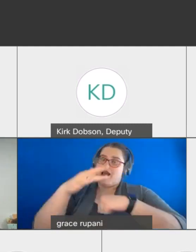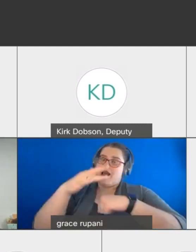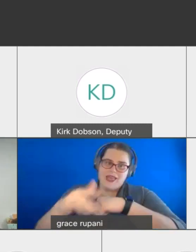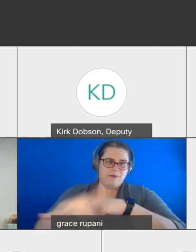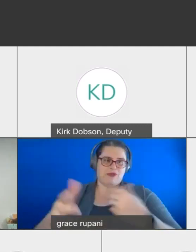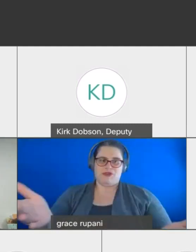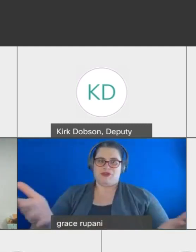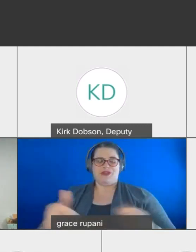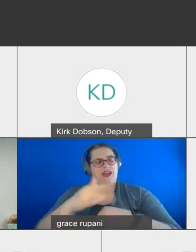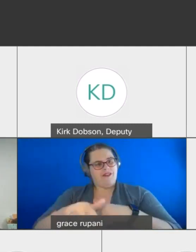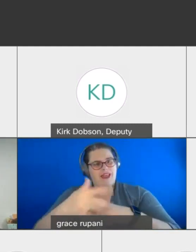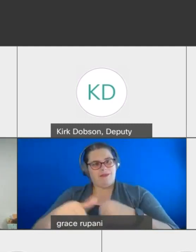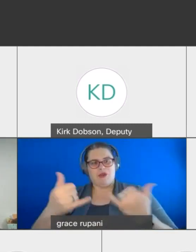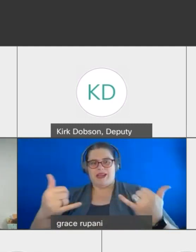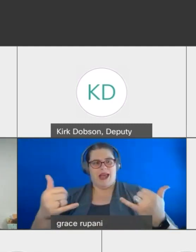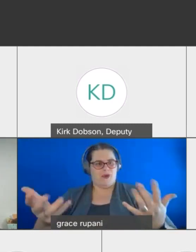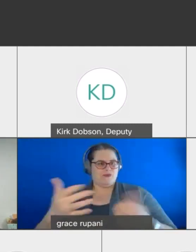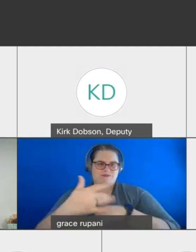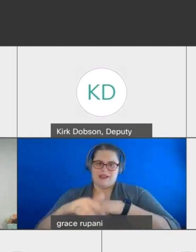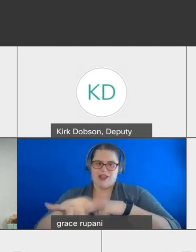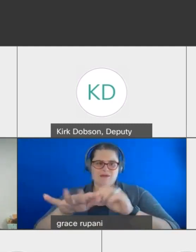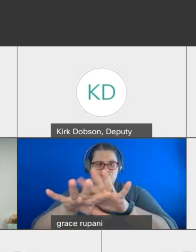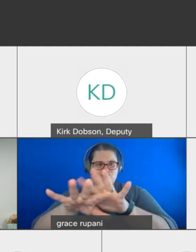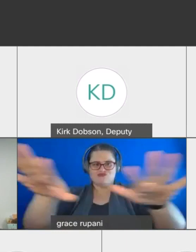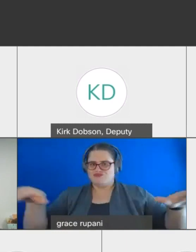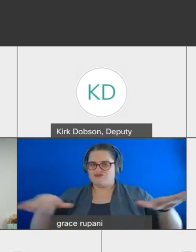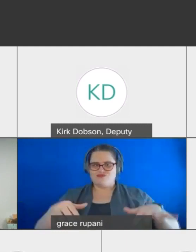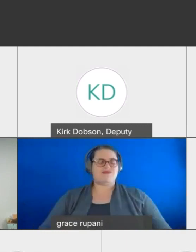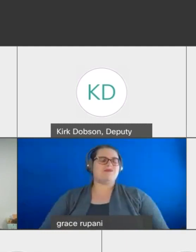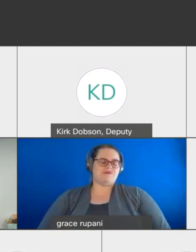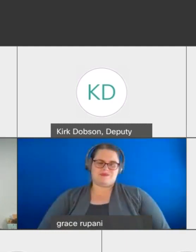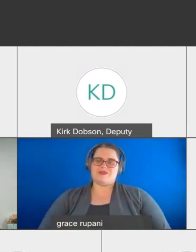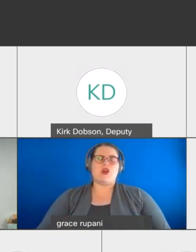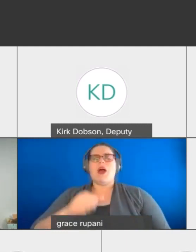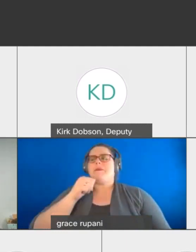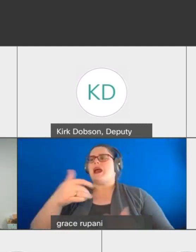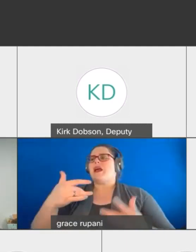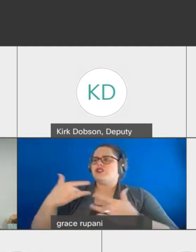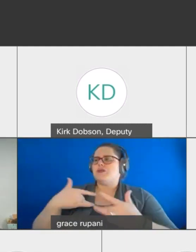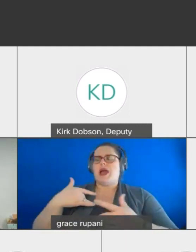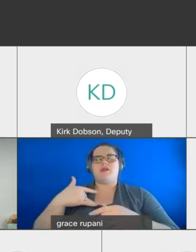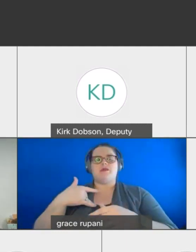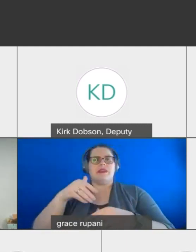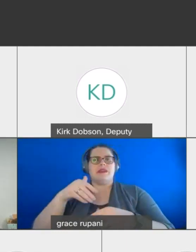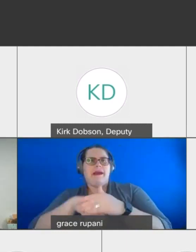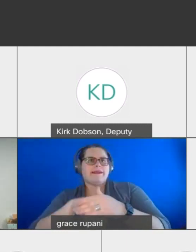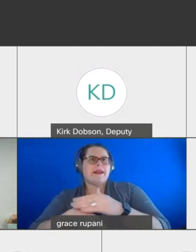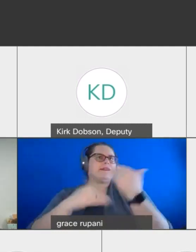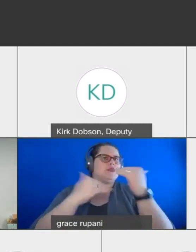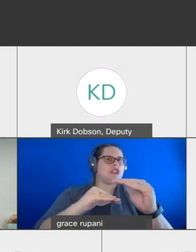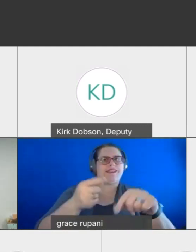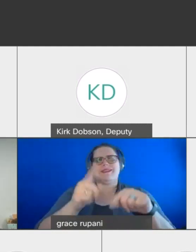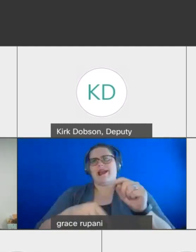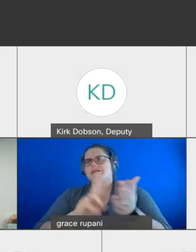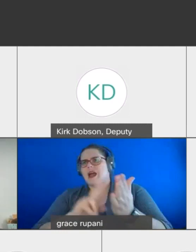we really, I don't believe, have issues about access to the vaccine. When I got off the